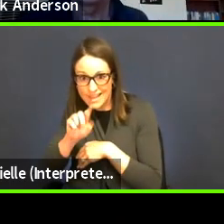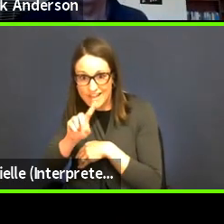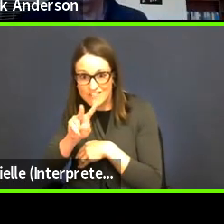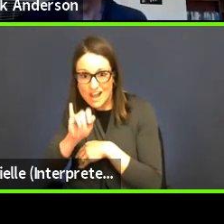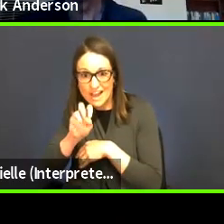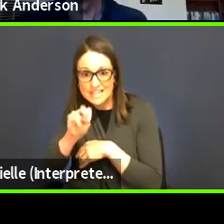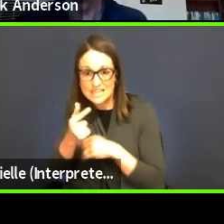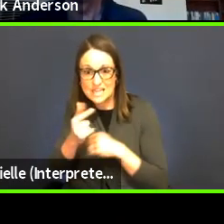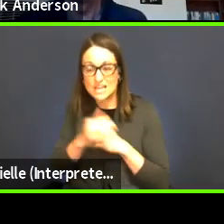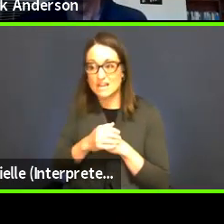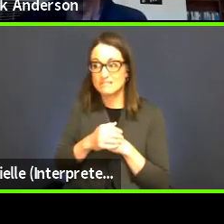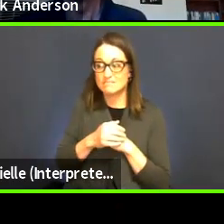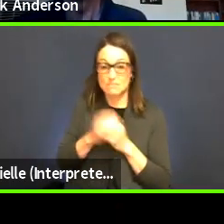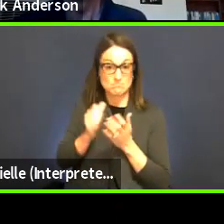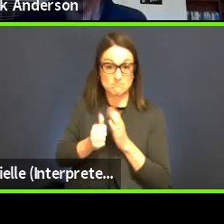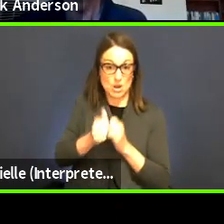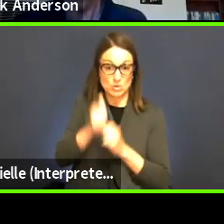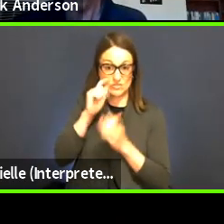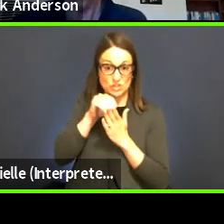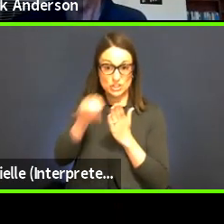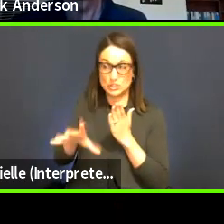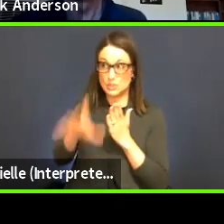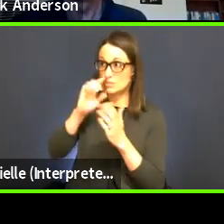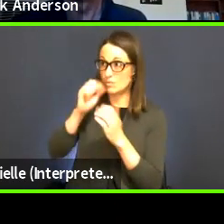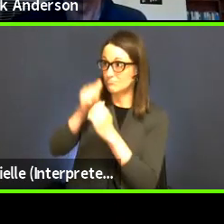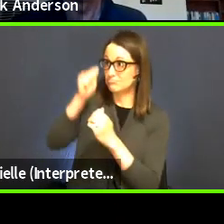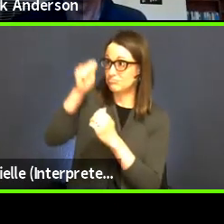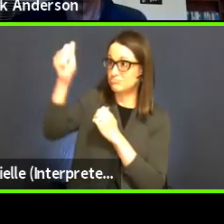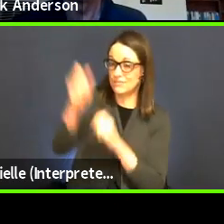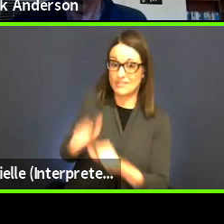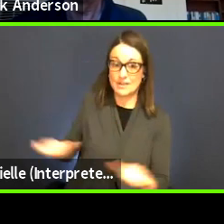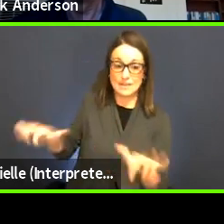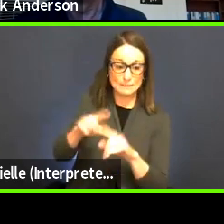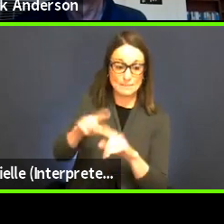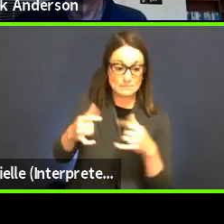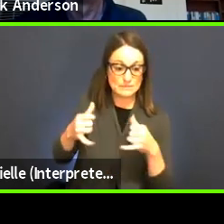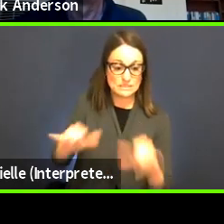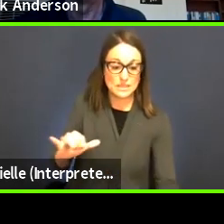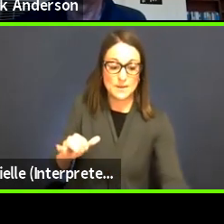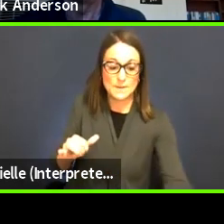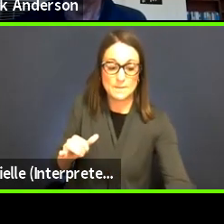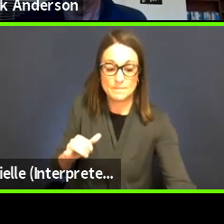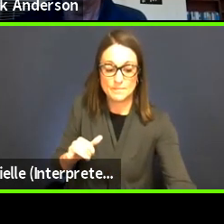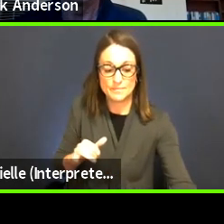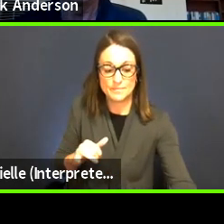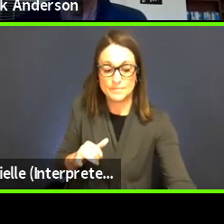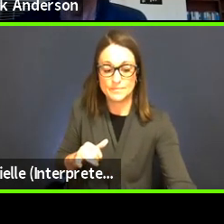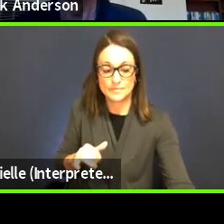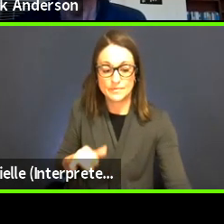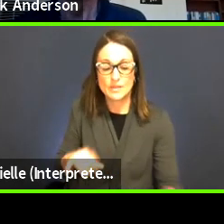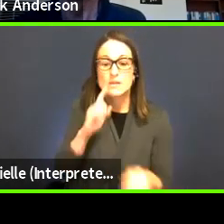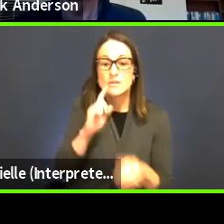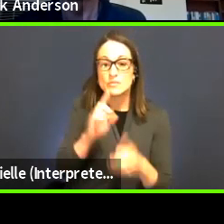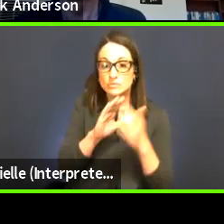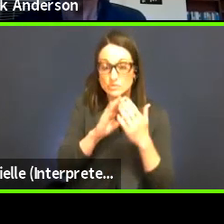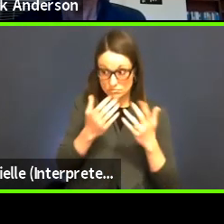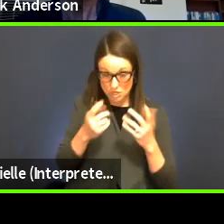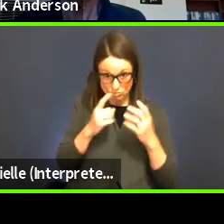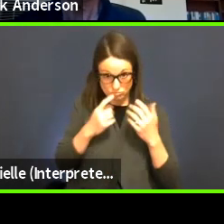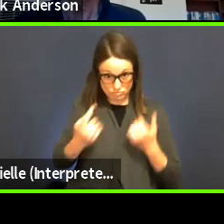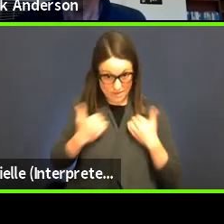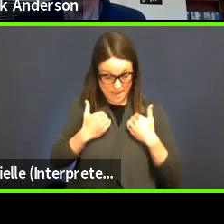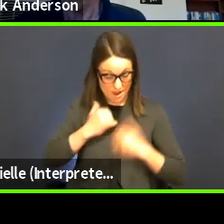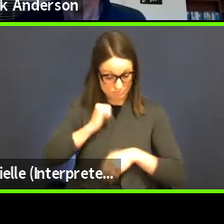were away from campus, deliver timely information and important updates to our community through regular email